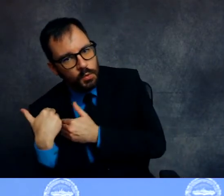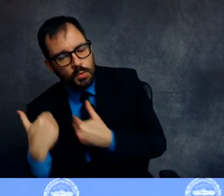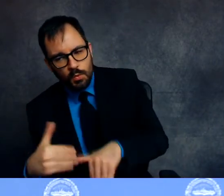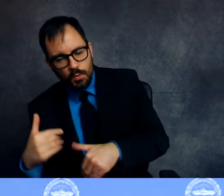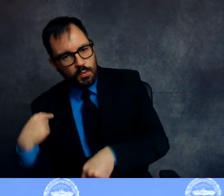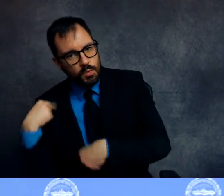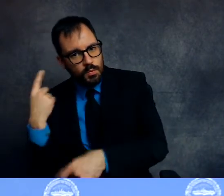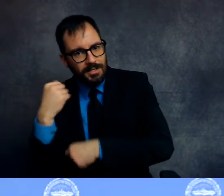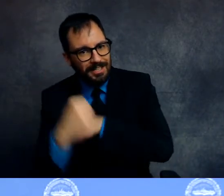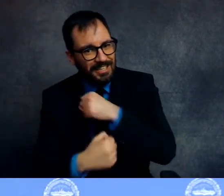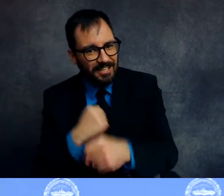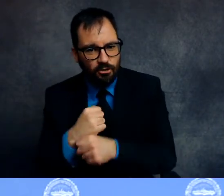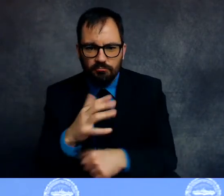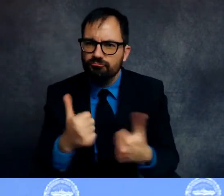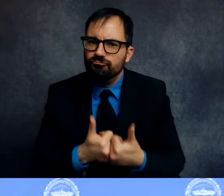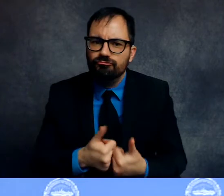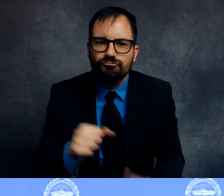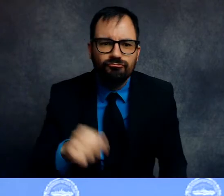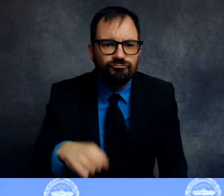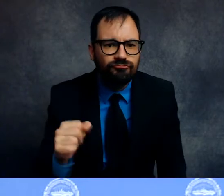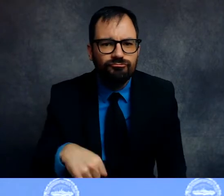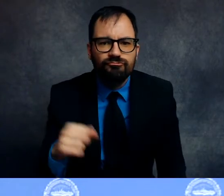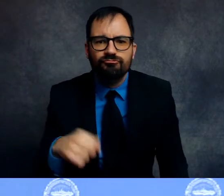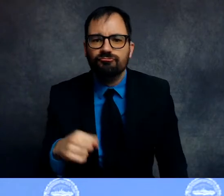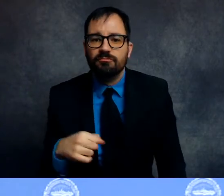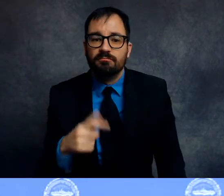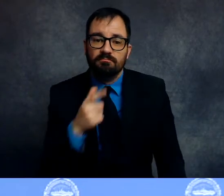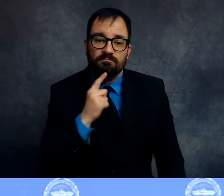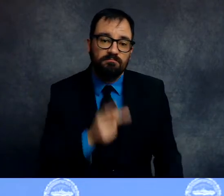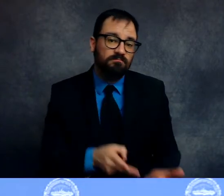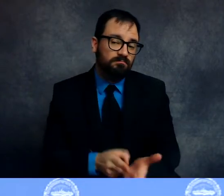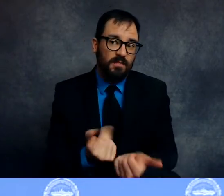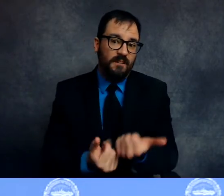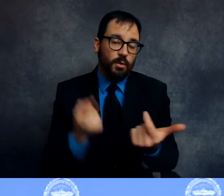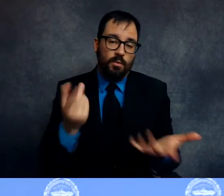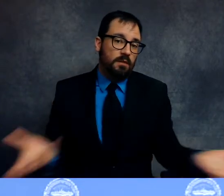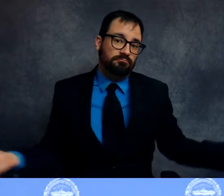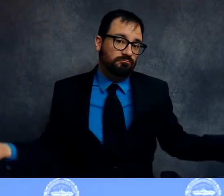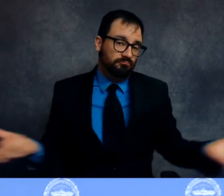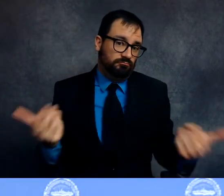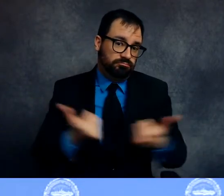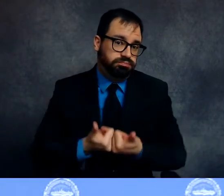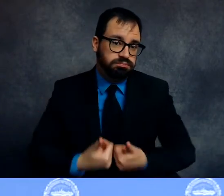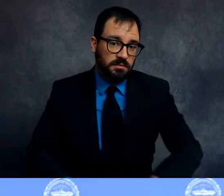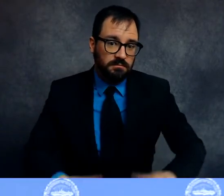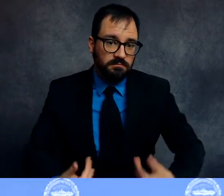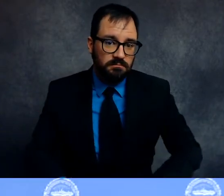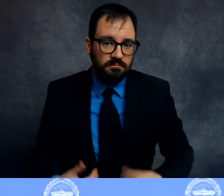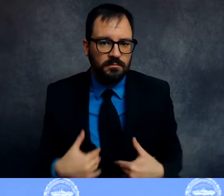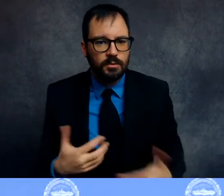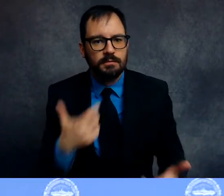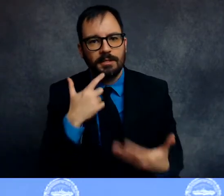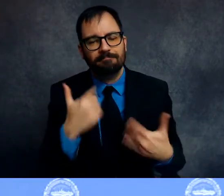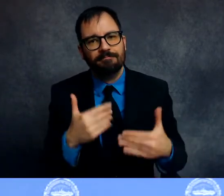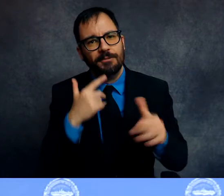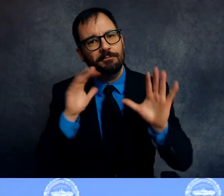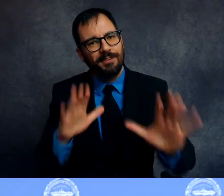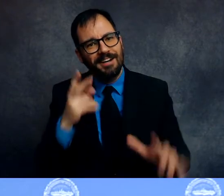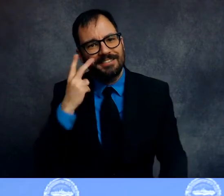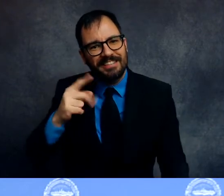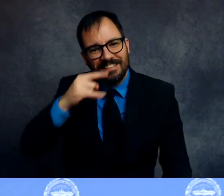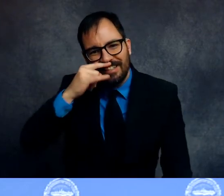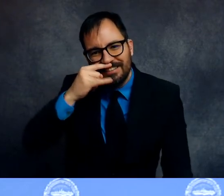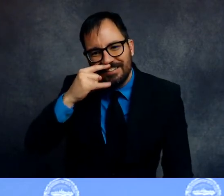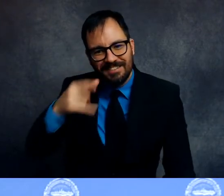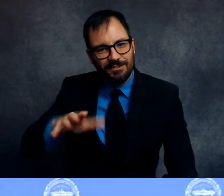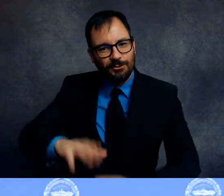parents and guardians and teachers for all of the work that you've done over this last year. I know it's been challenging to quite honestly everyone.